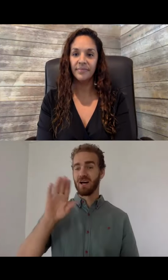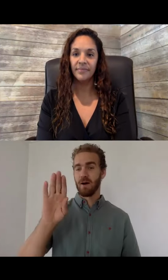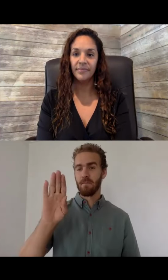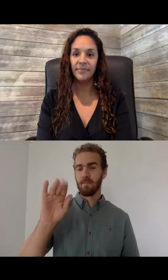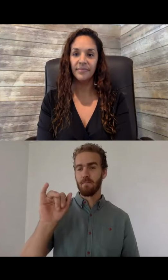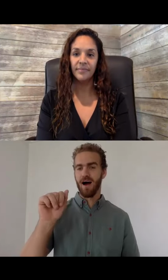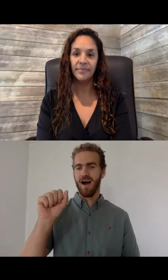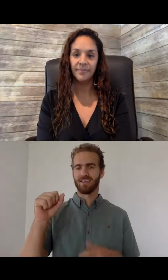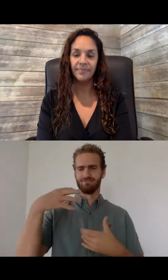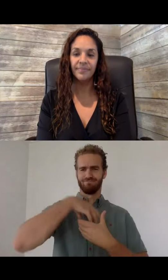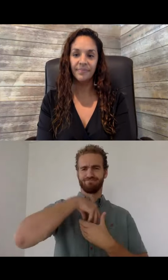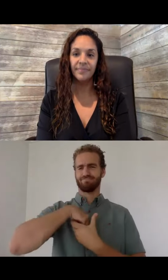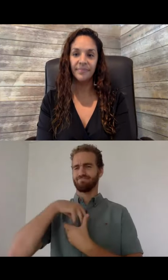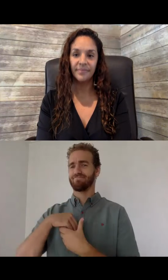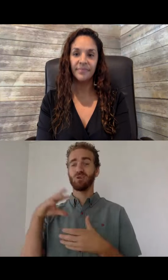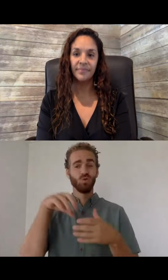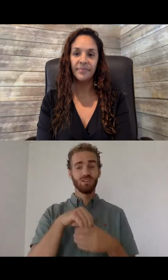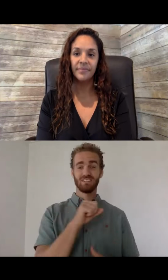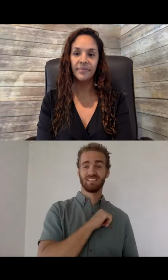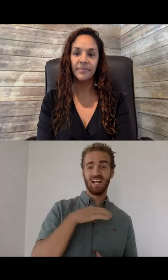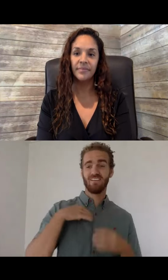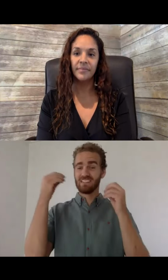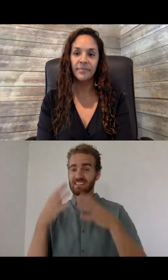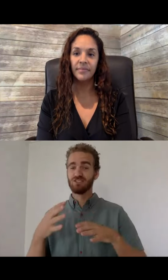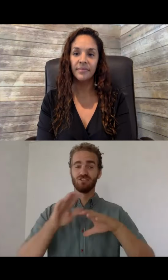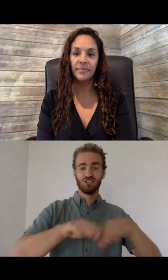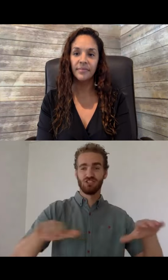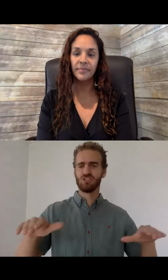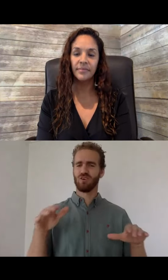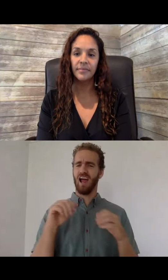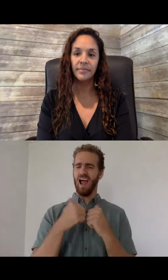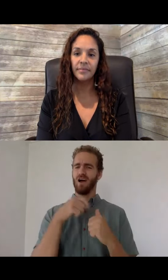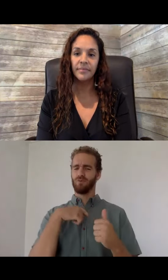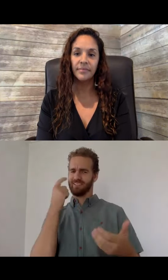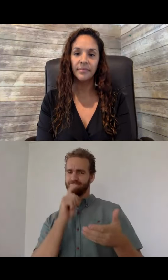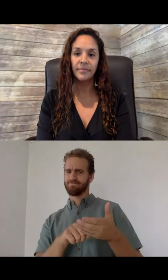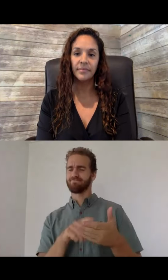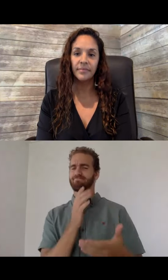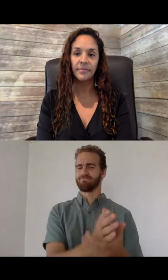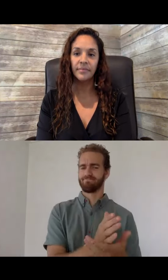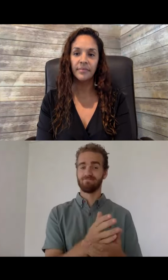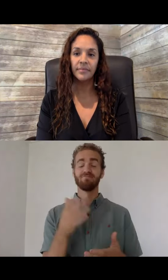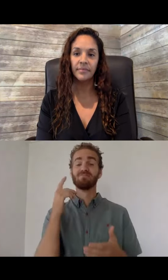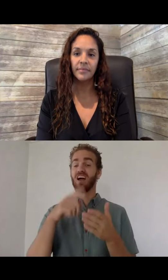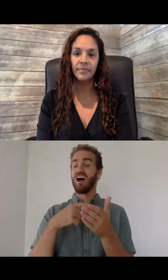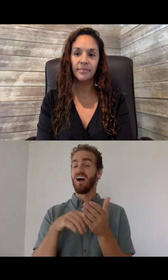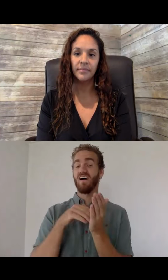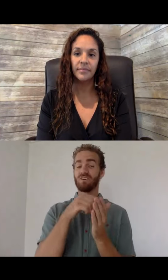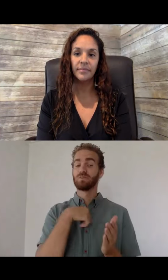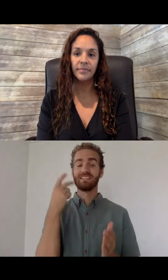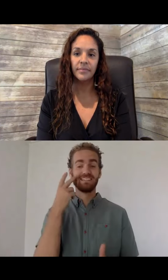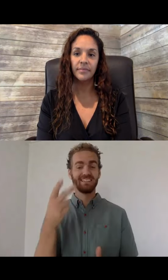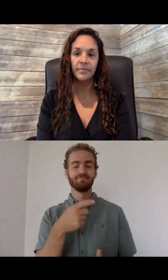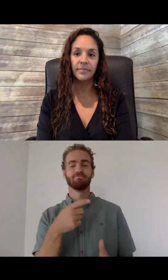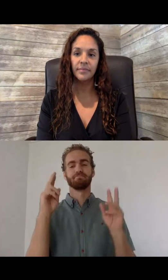Now, discussing inclusivity, we also need to recognize there are still those internal biases. Staff, students, children. How do we